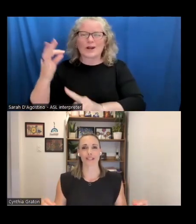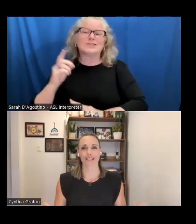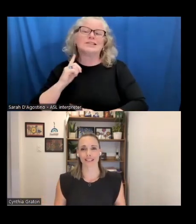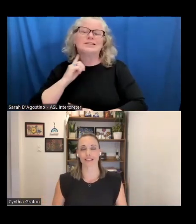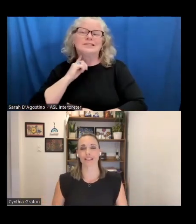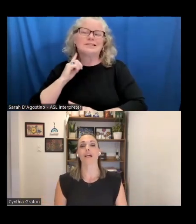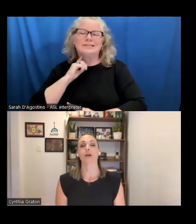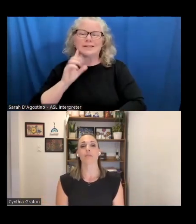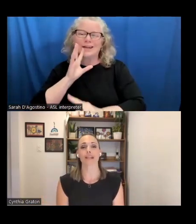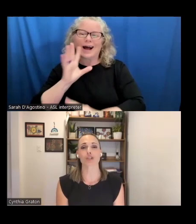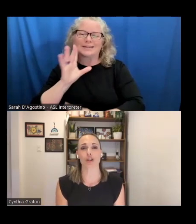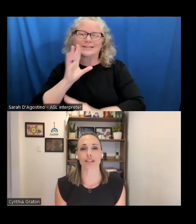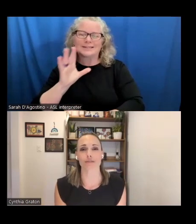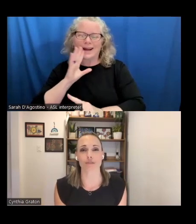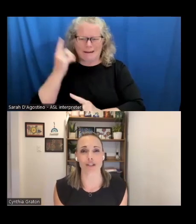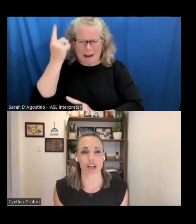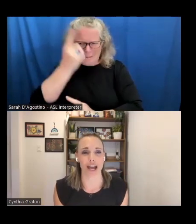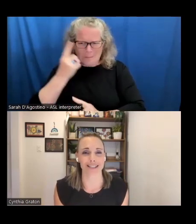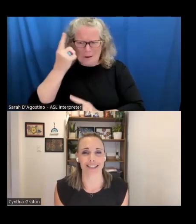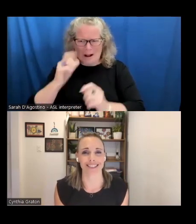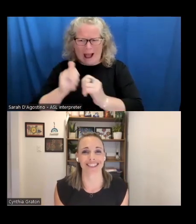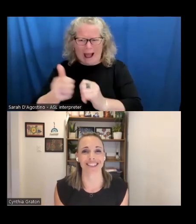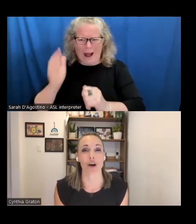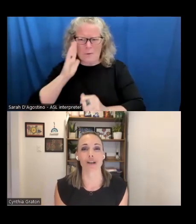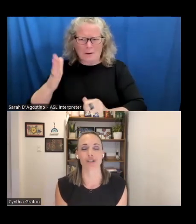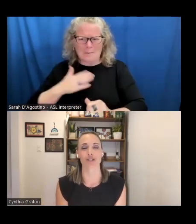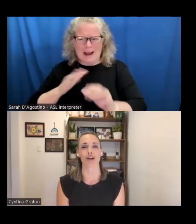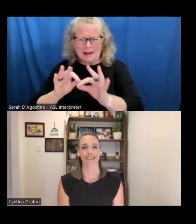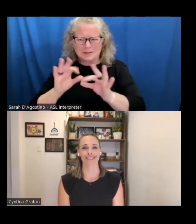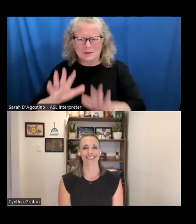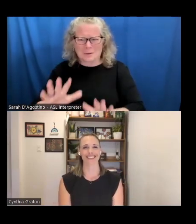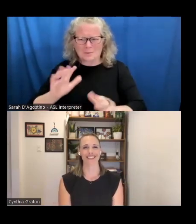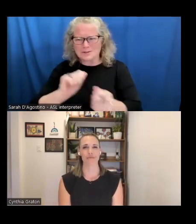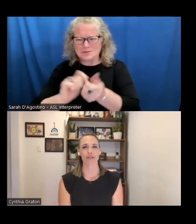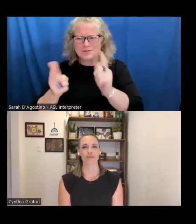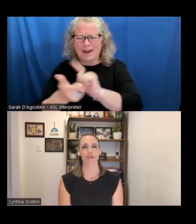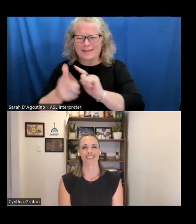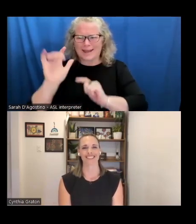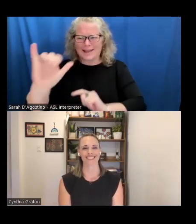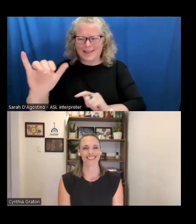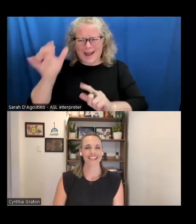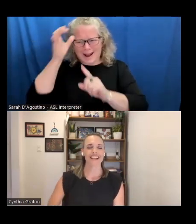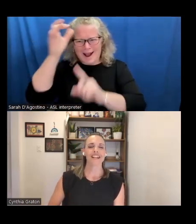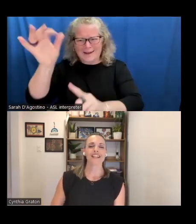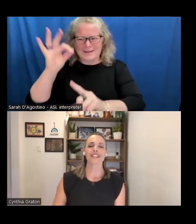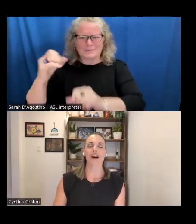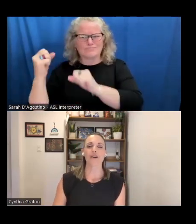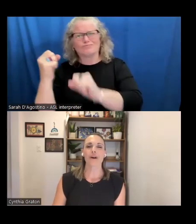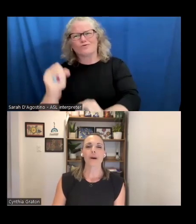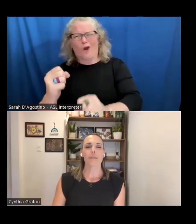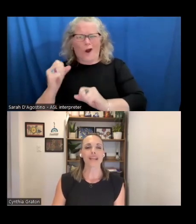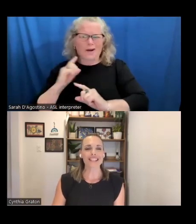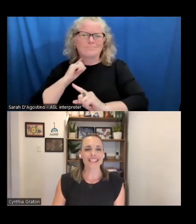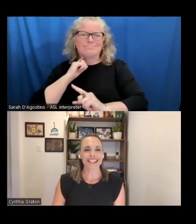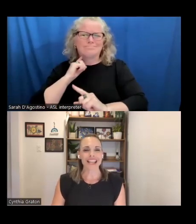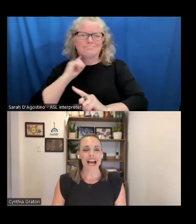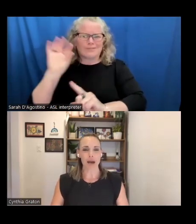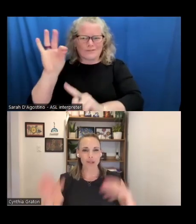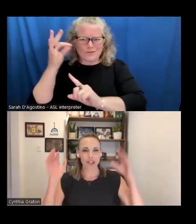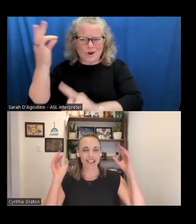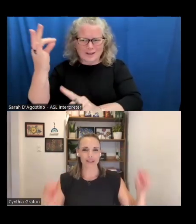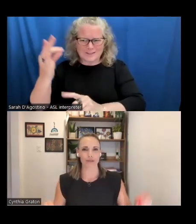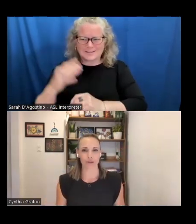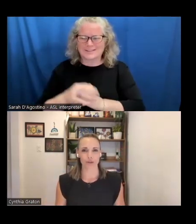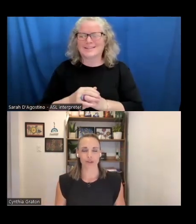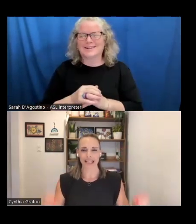going to translate big, chunky French accent. Oh, I just saw it. Wonderful. So basically,